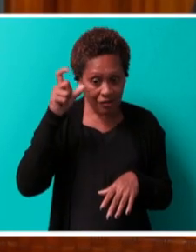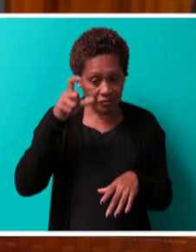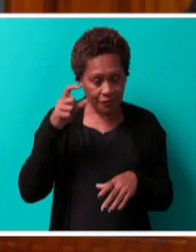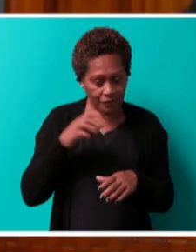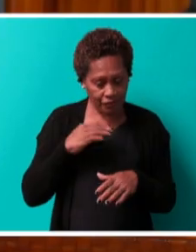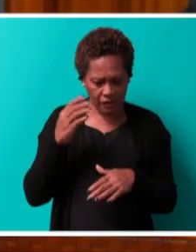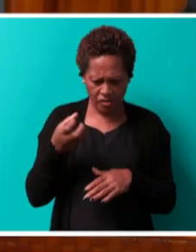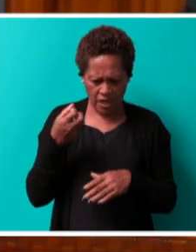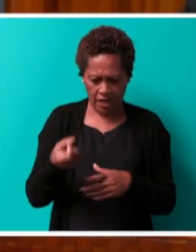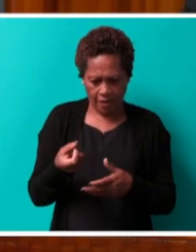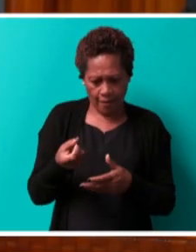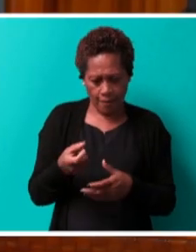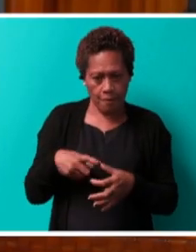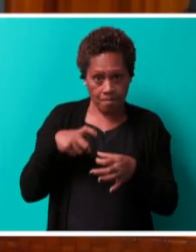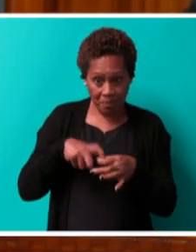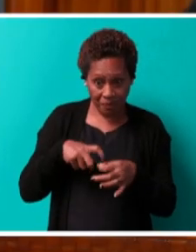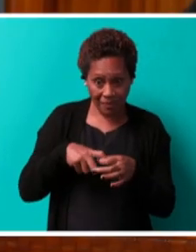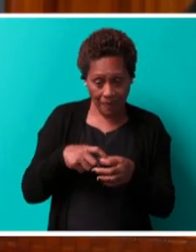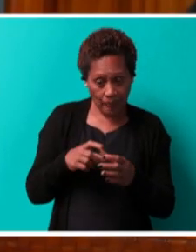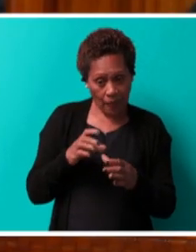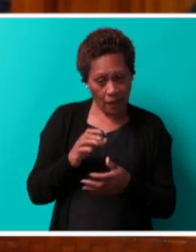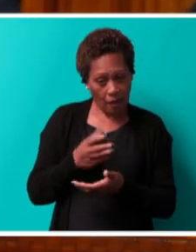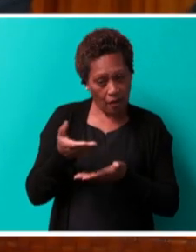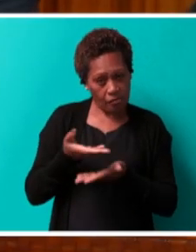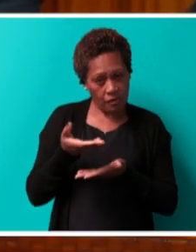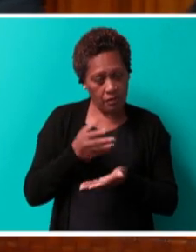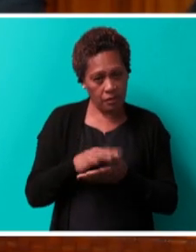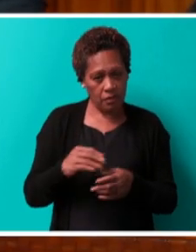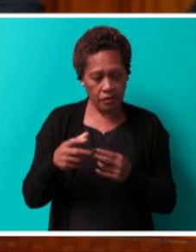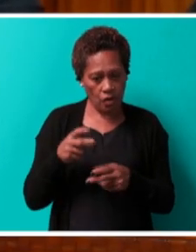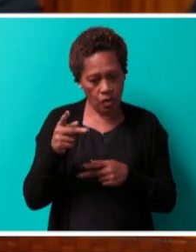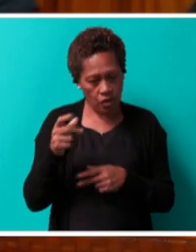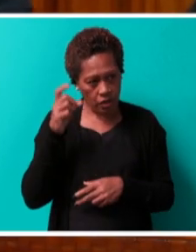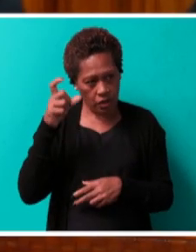and consultation will alleviate some of the current concerns